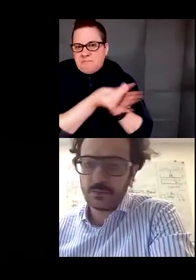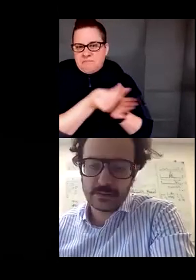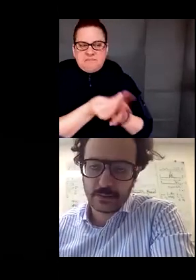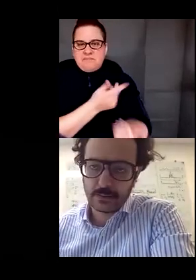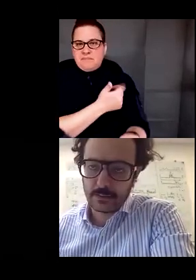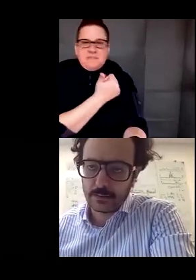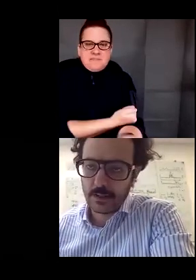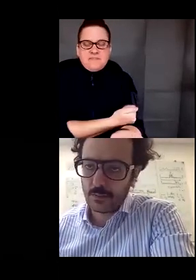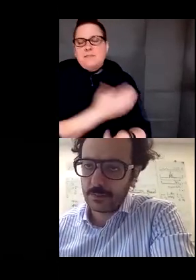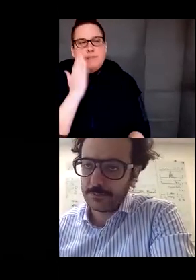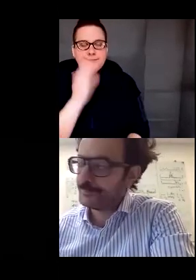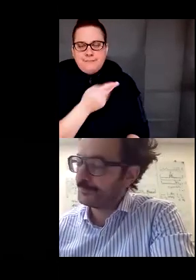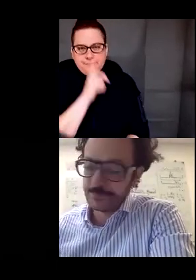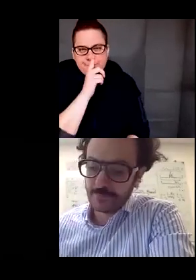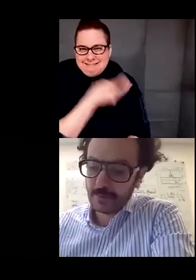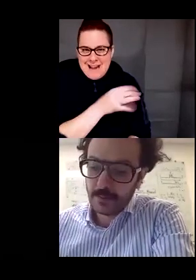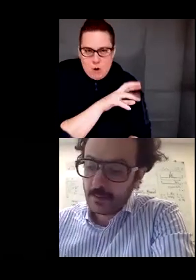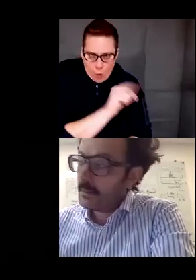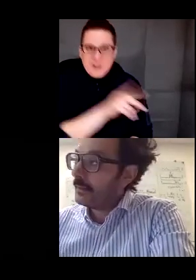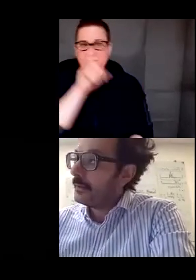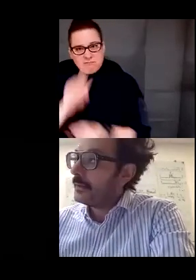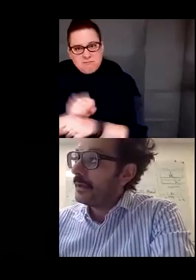of abuse like heroin.